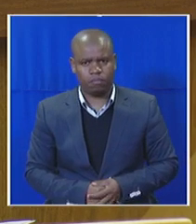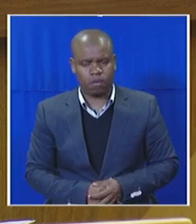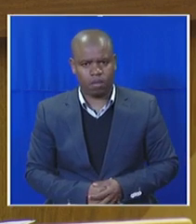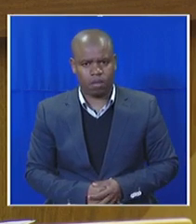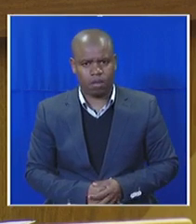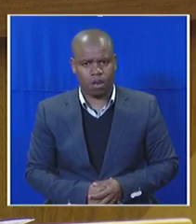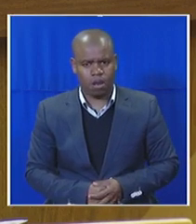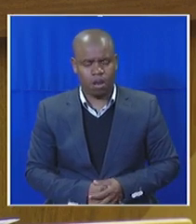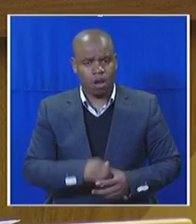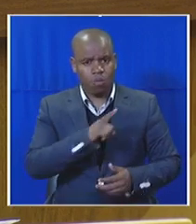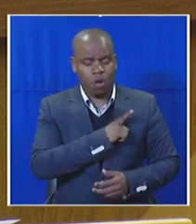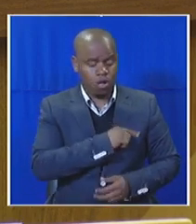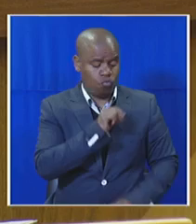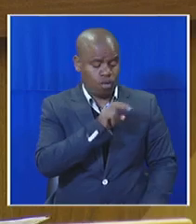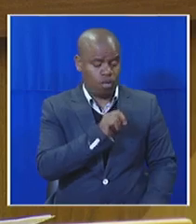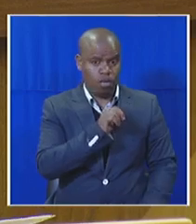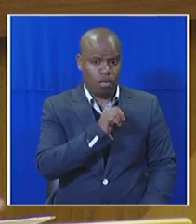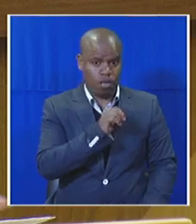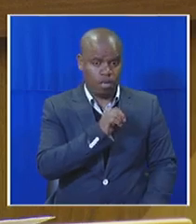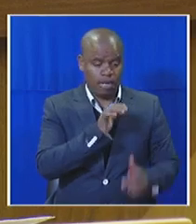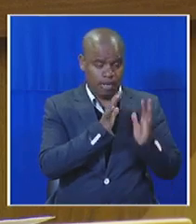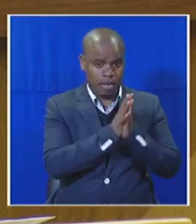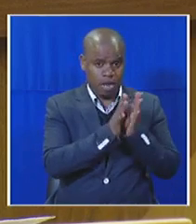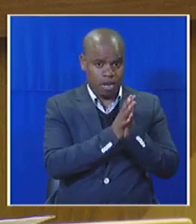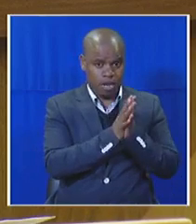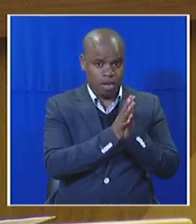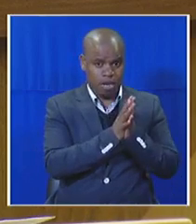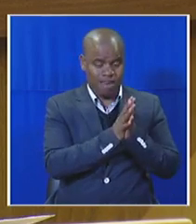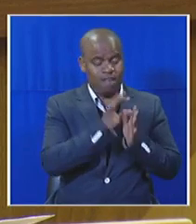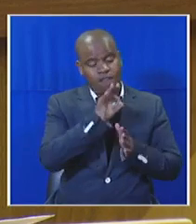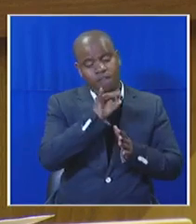2010 FIFA World Cup Legacy Program,